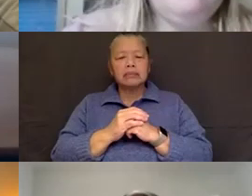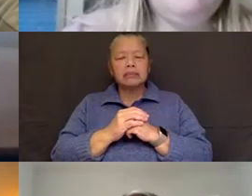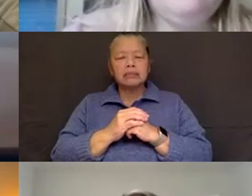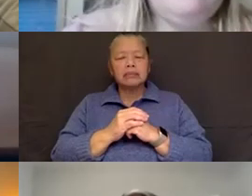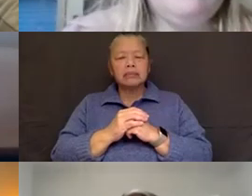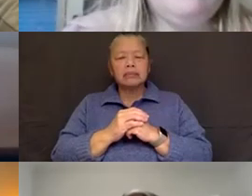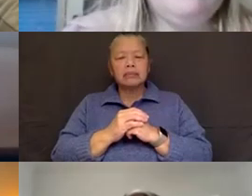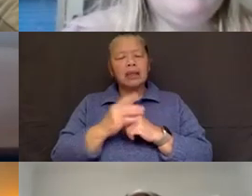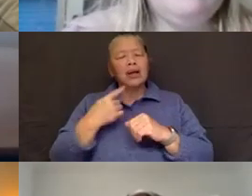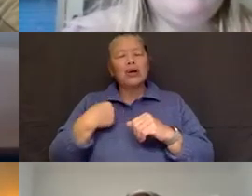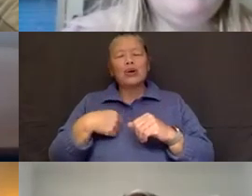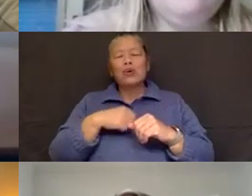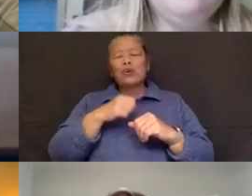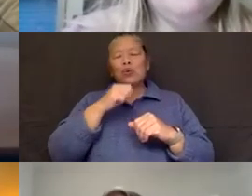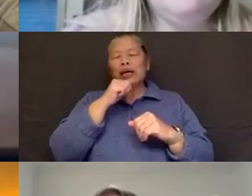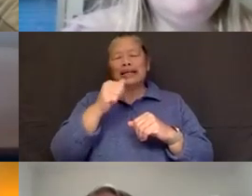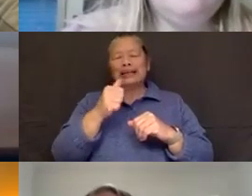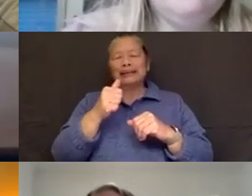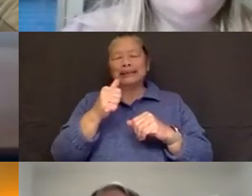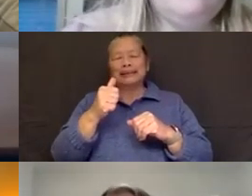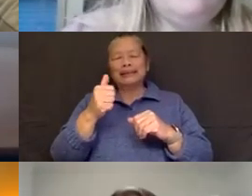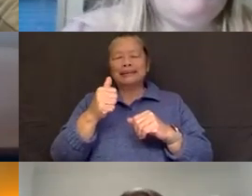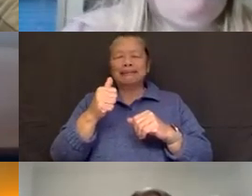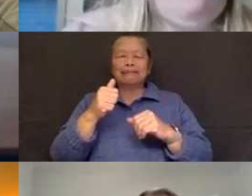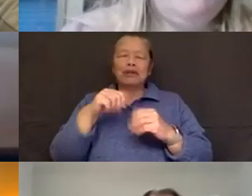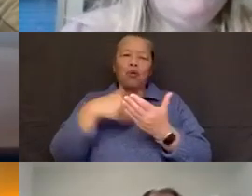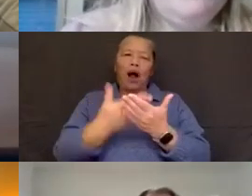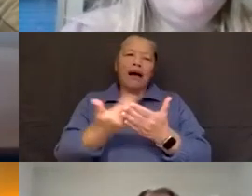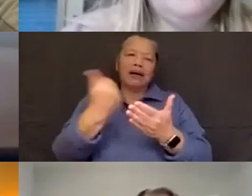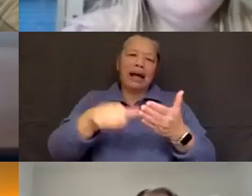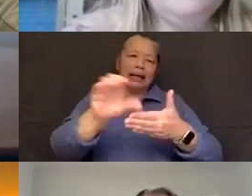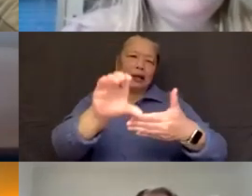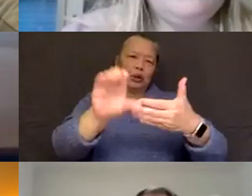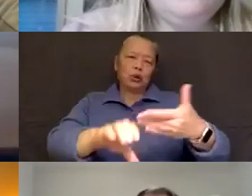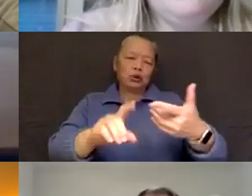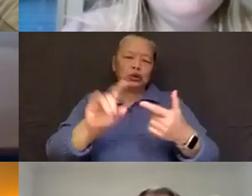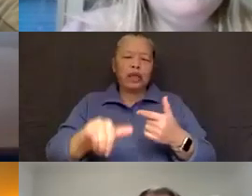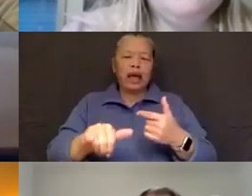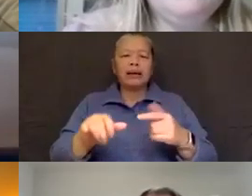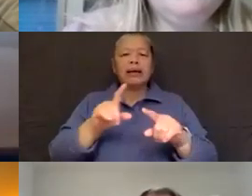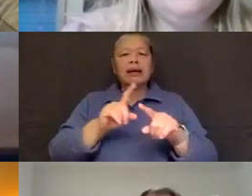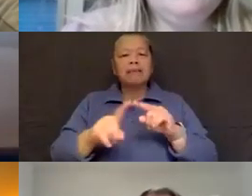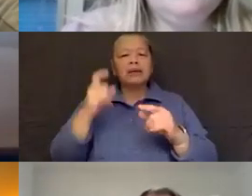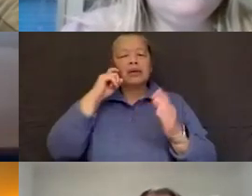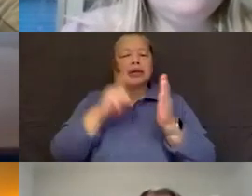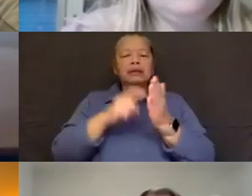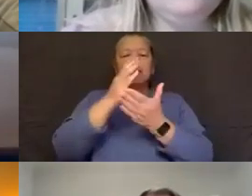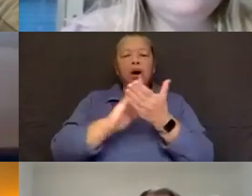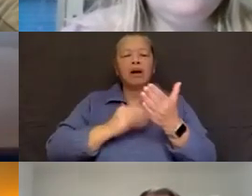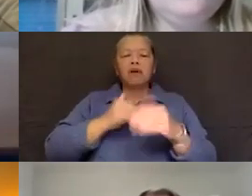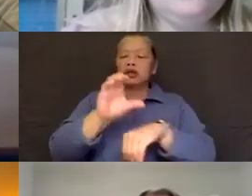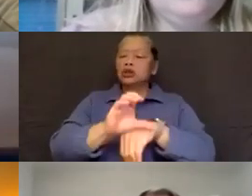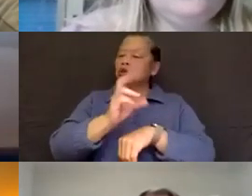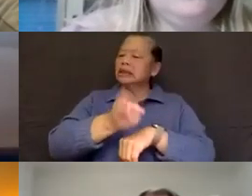And I'm not sure, we didn't come to any conclusion about that, but just that it's part of our church history that we need to think about, I